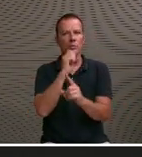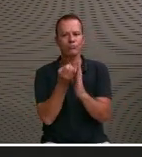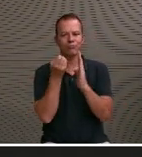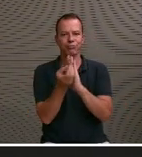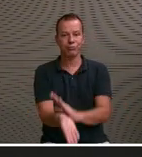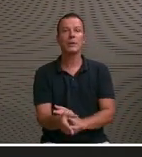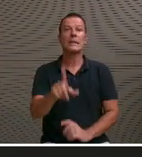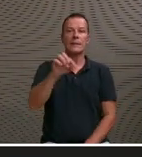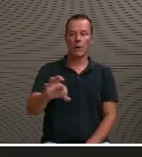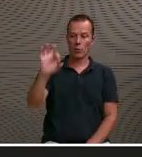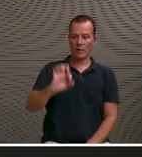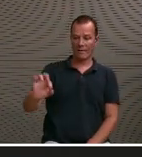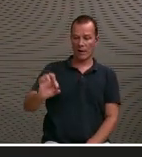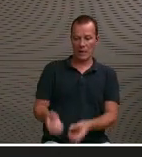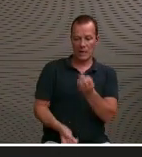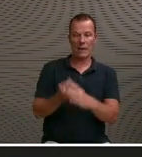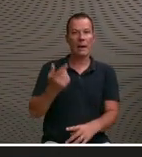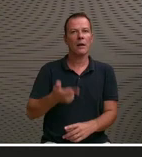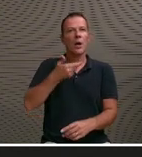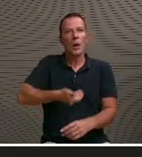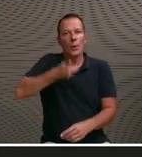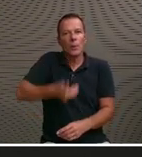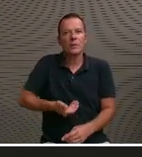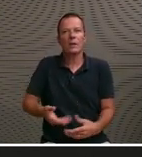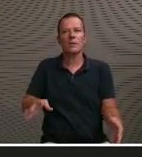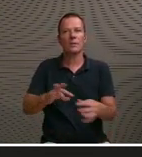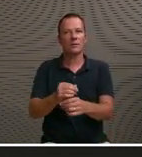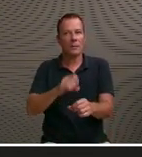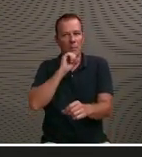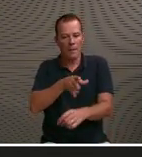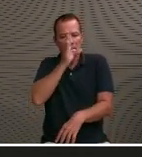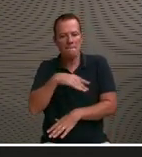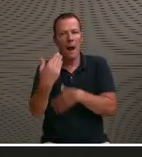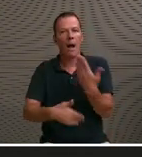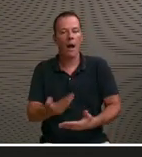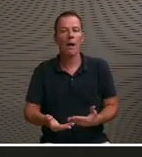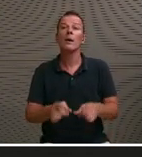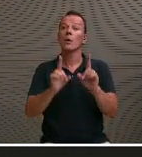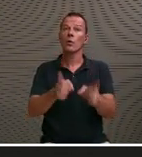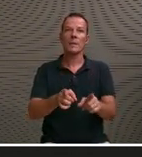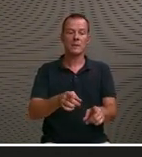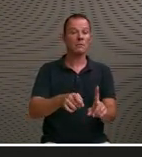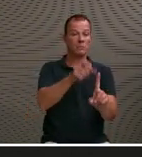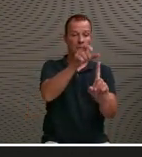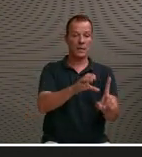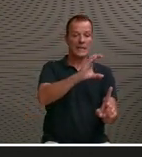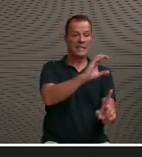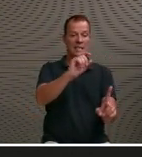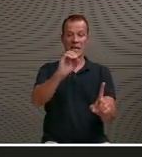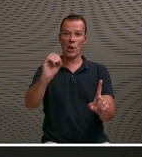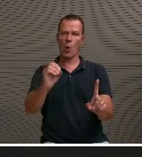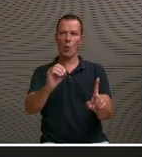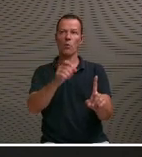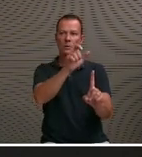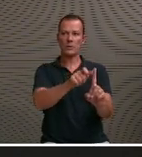build the talent and the capabilities to out-execute. This starts with a rock star CEO. And I'm sorry for many technology companies, but the